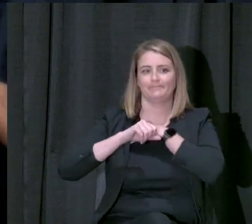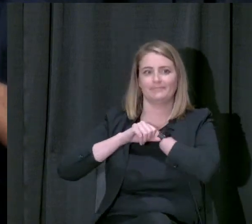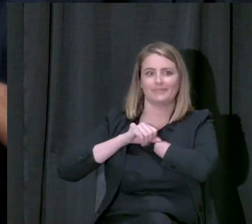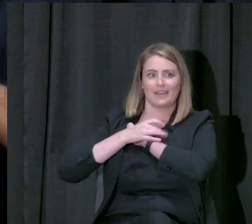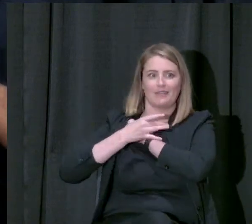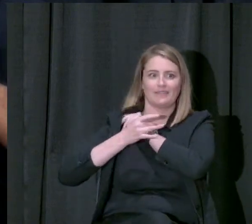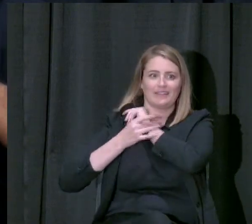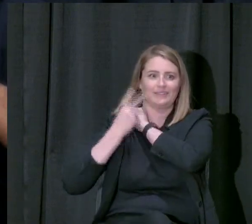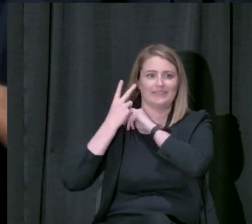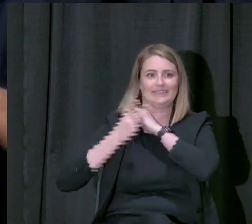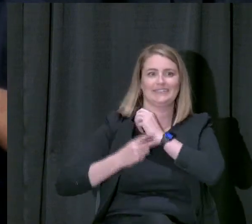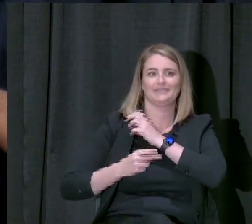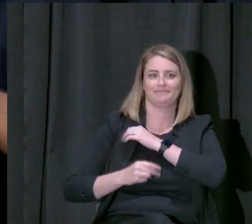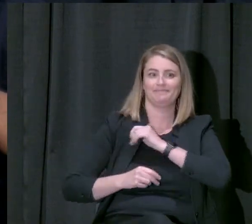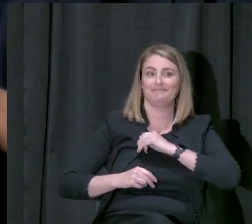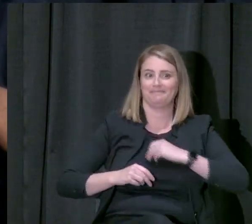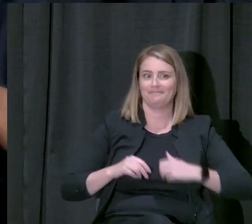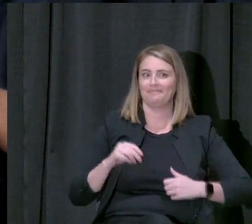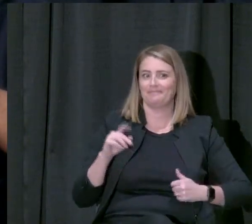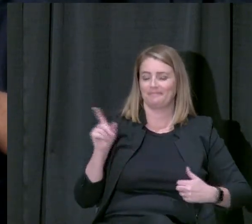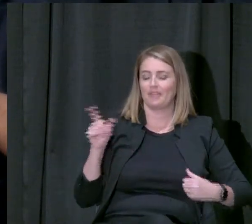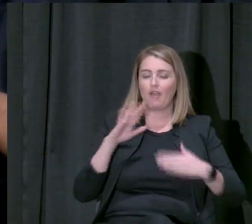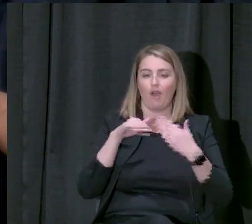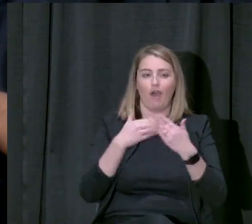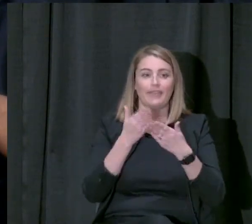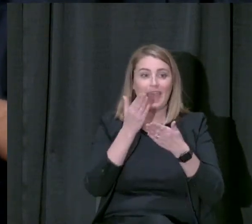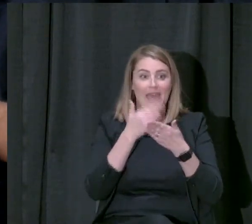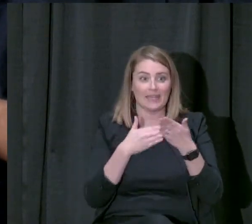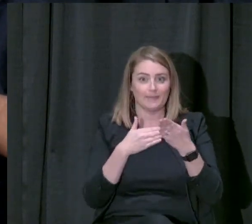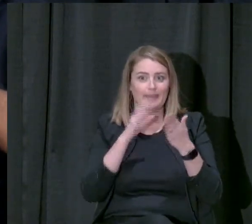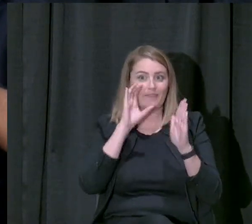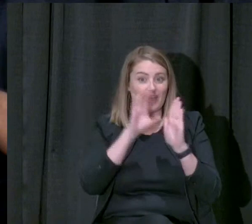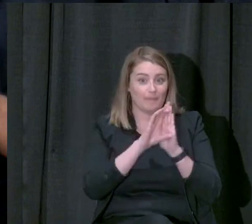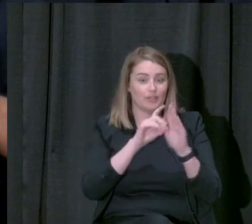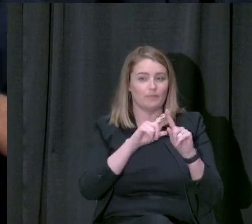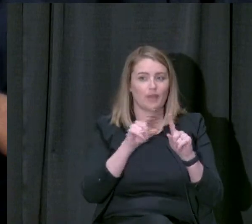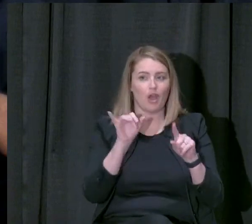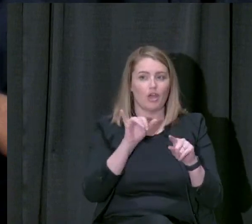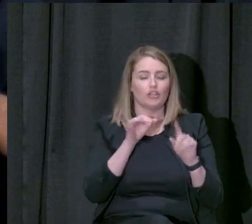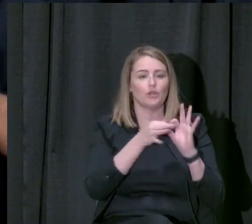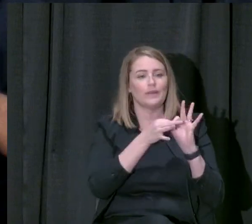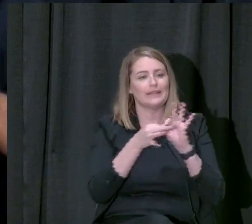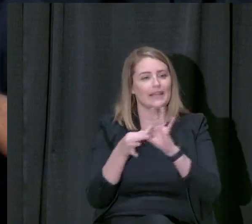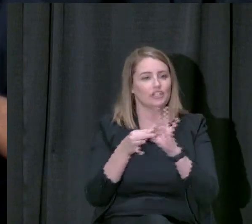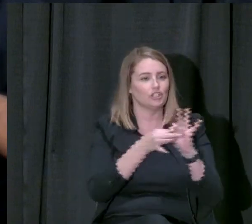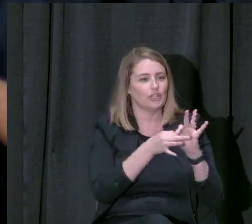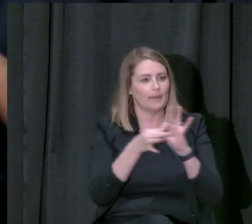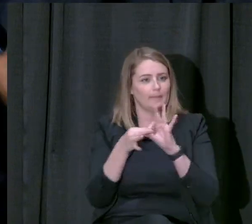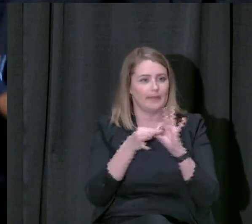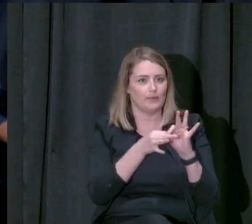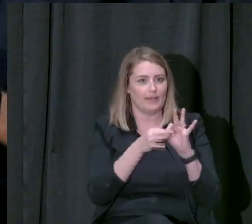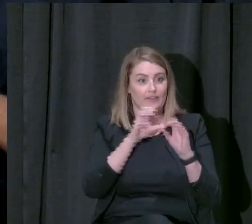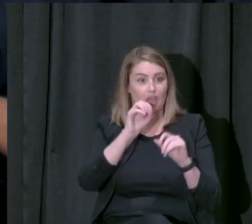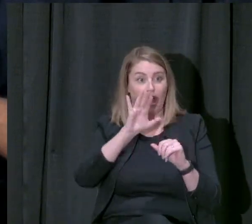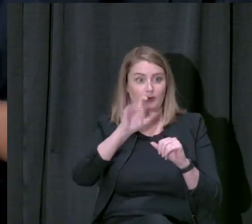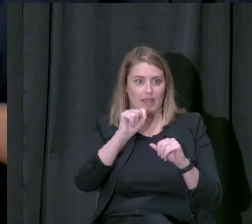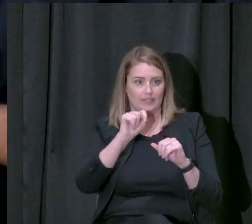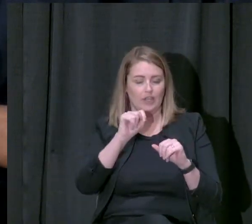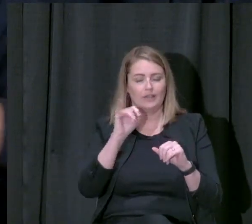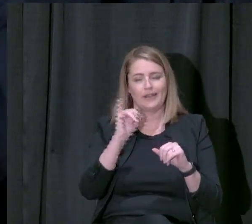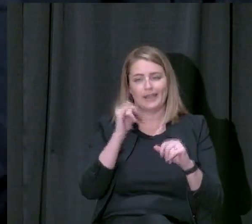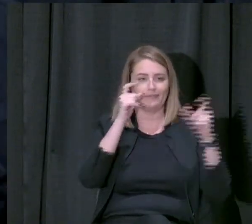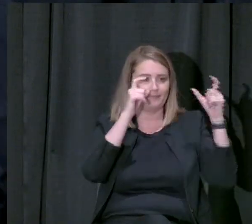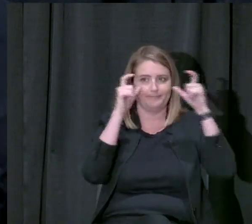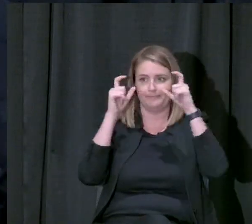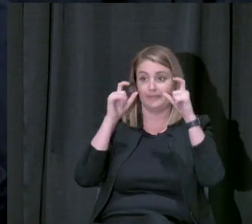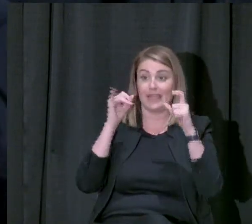understands all the objects in the image. And not just that, it also understands the relationship between those objects. So when I take a picture